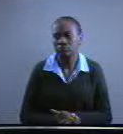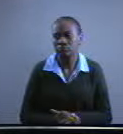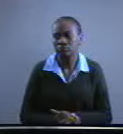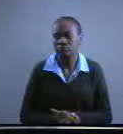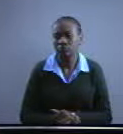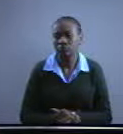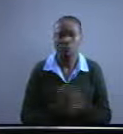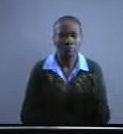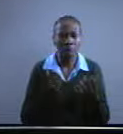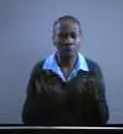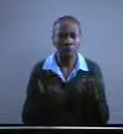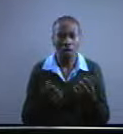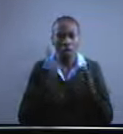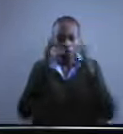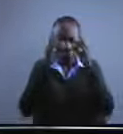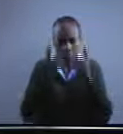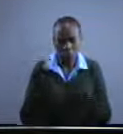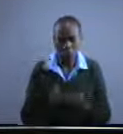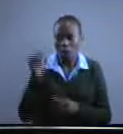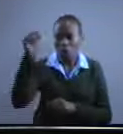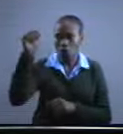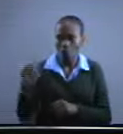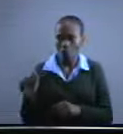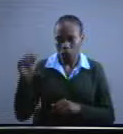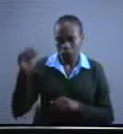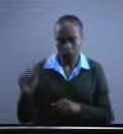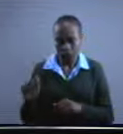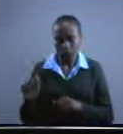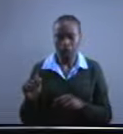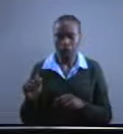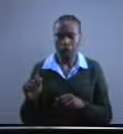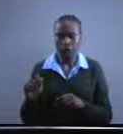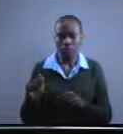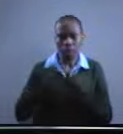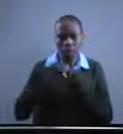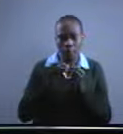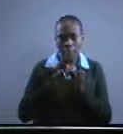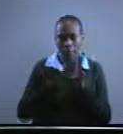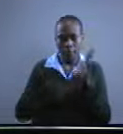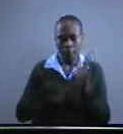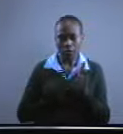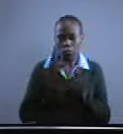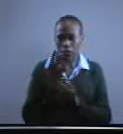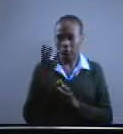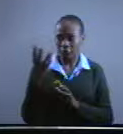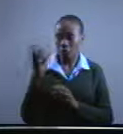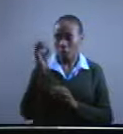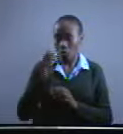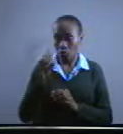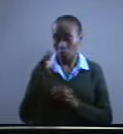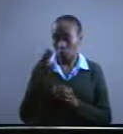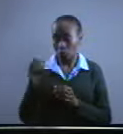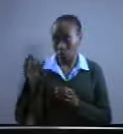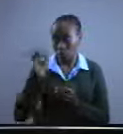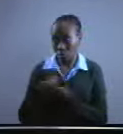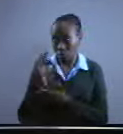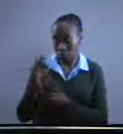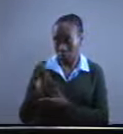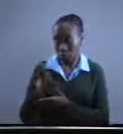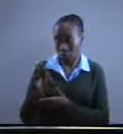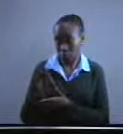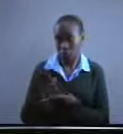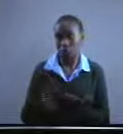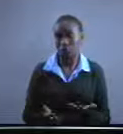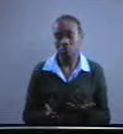decision of questions on the Lotteries Amendment Bill on Thursday, 24th of October 2013, various points